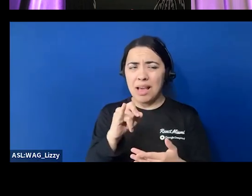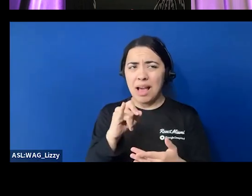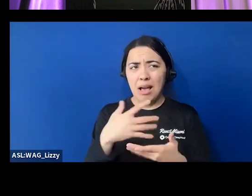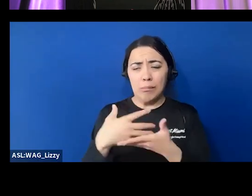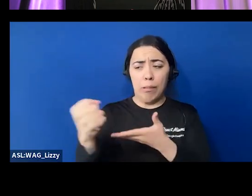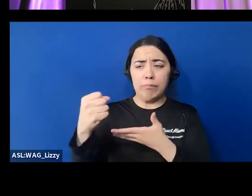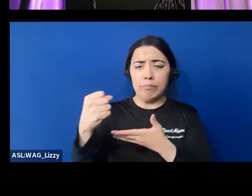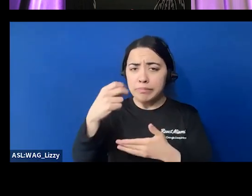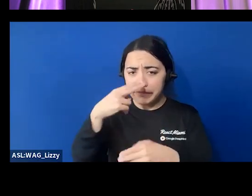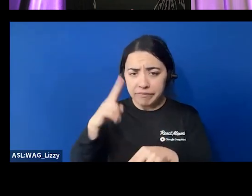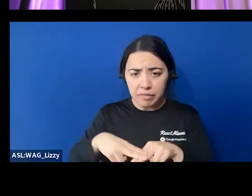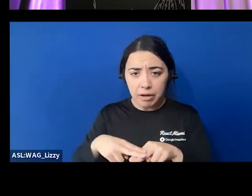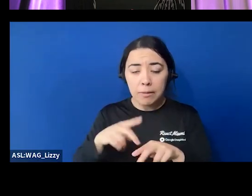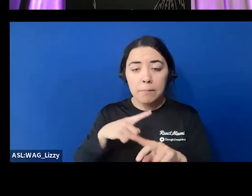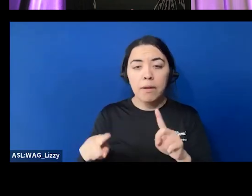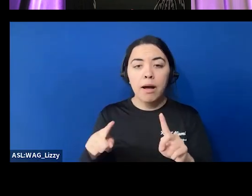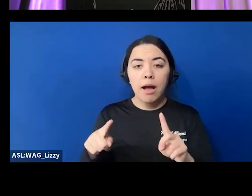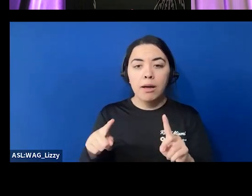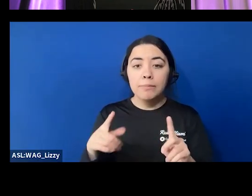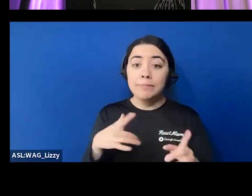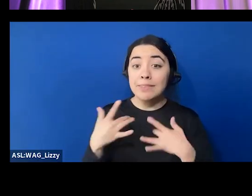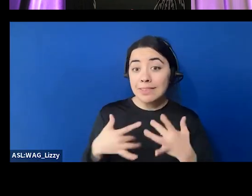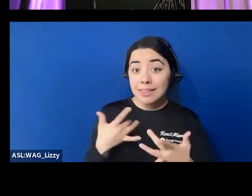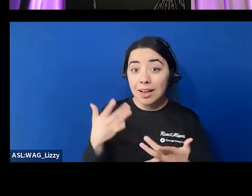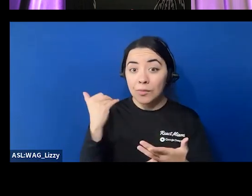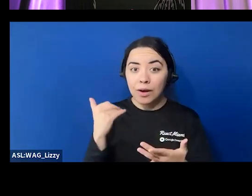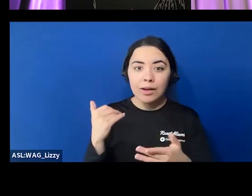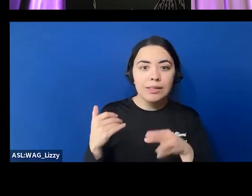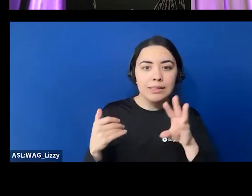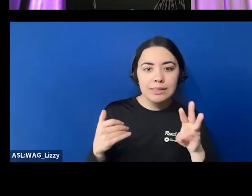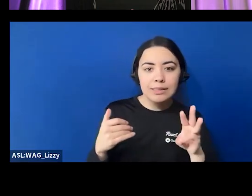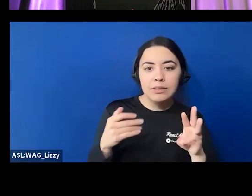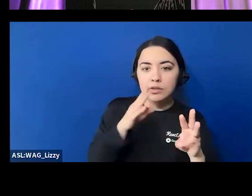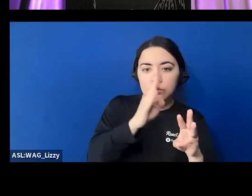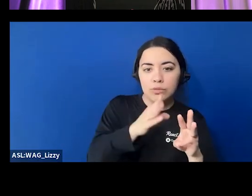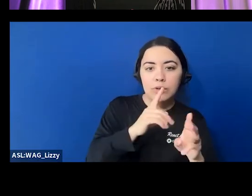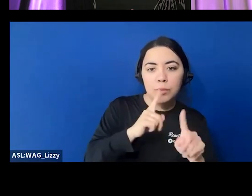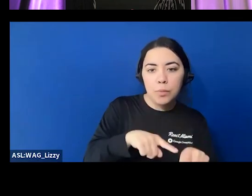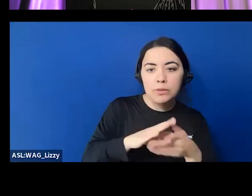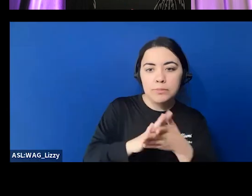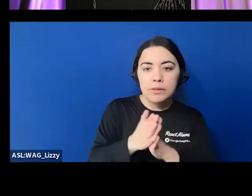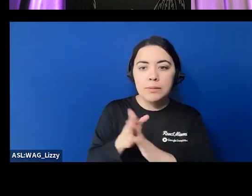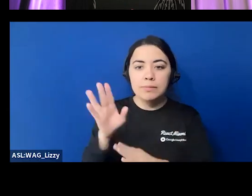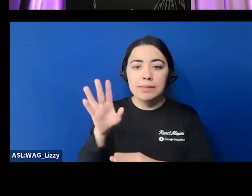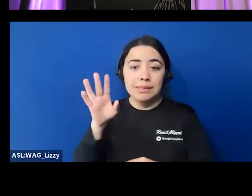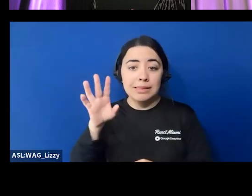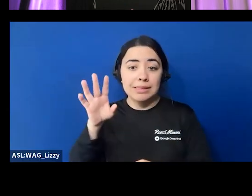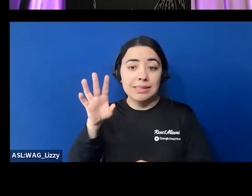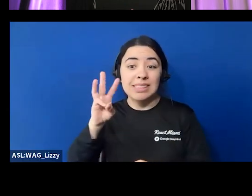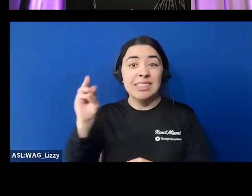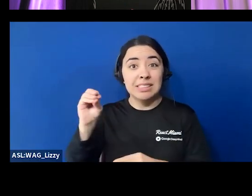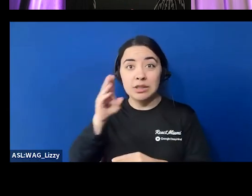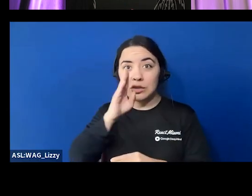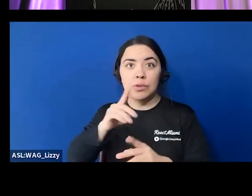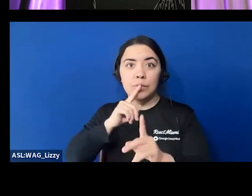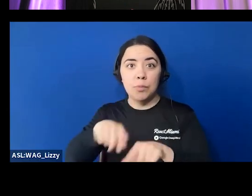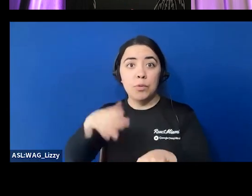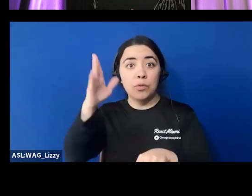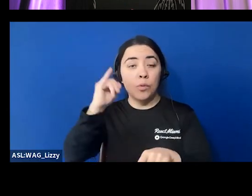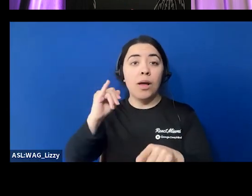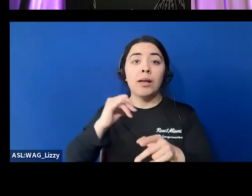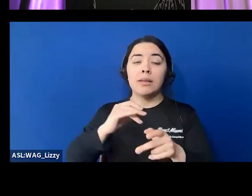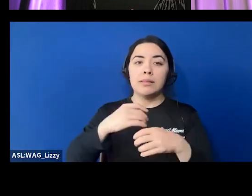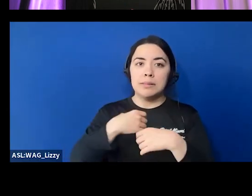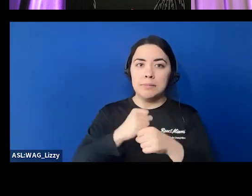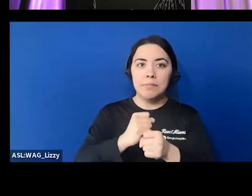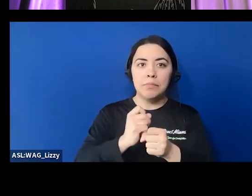is you're going to see managers go from having 6 direct reports to more like 60. And that's because the power to create entire projects will be in your hands. And you won't need that